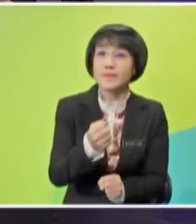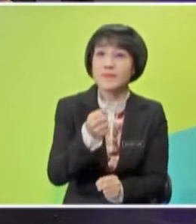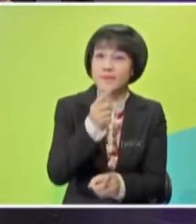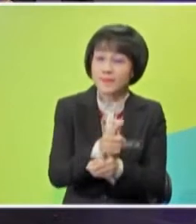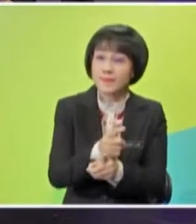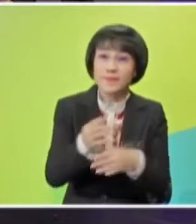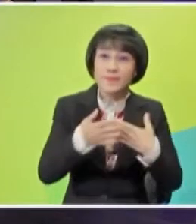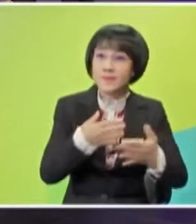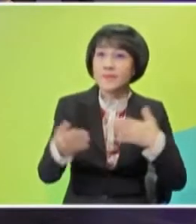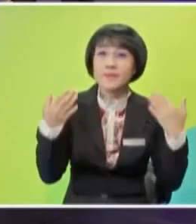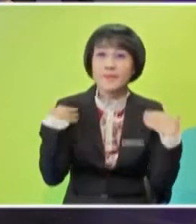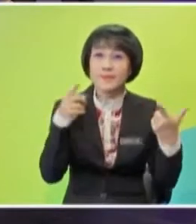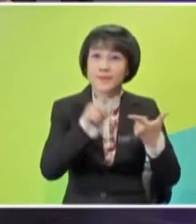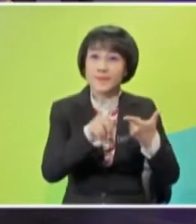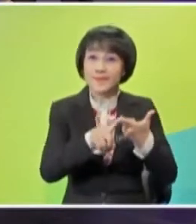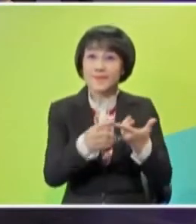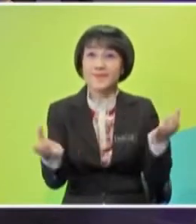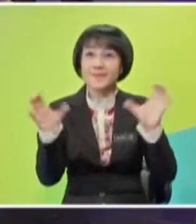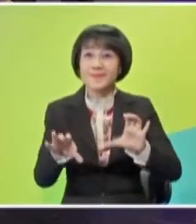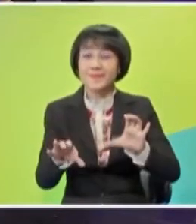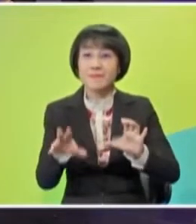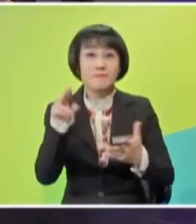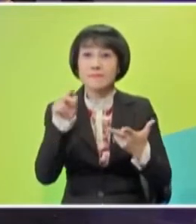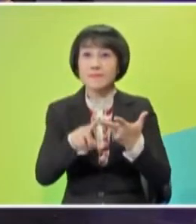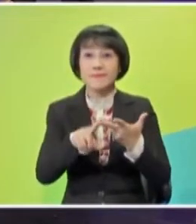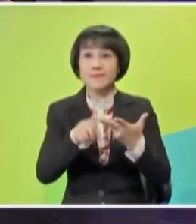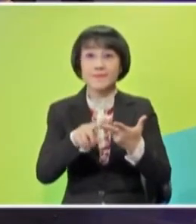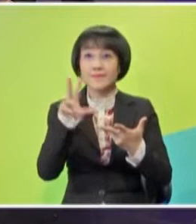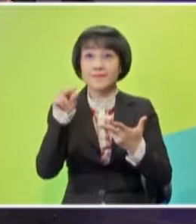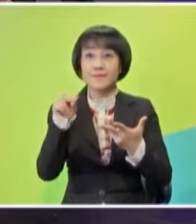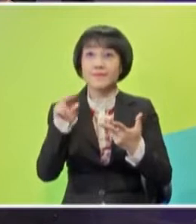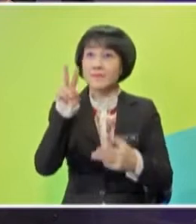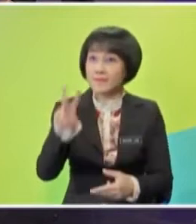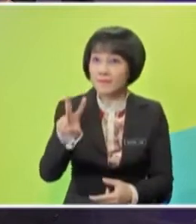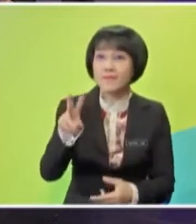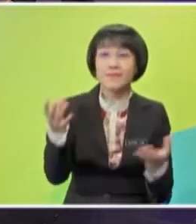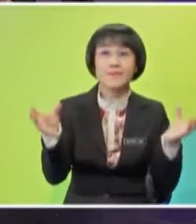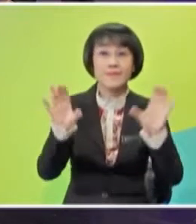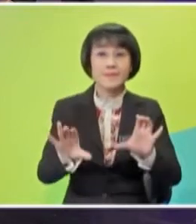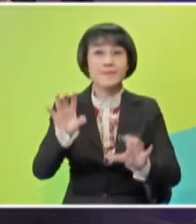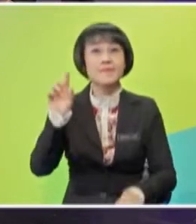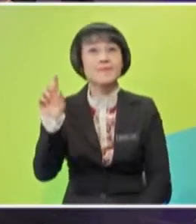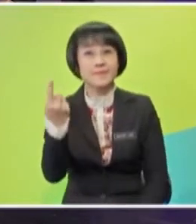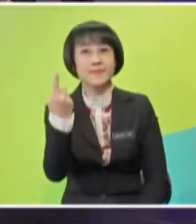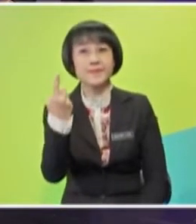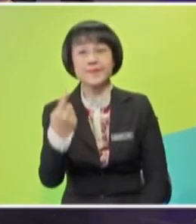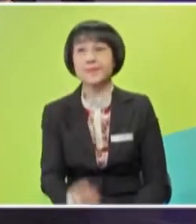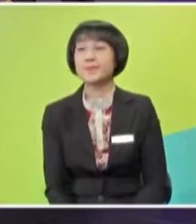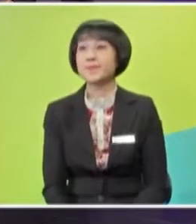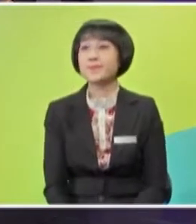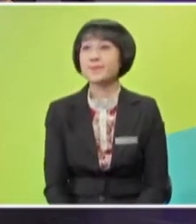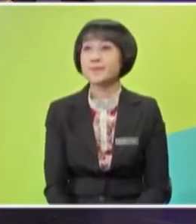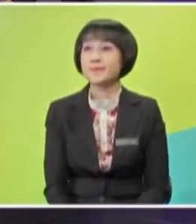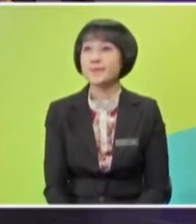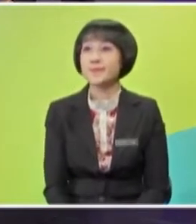yes. So there's no third time. There isn't. There isn't third time. So make use of the chances that you have. If not,